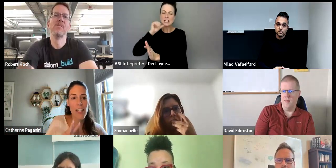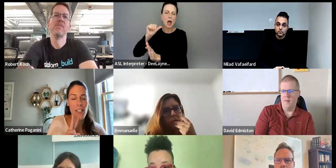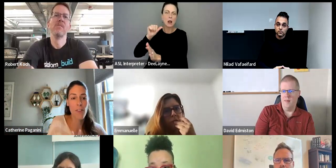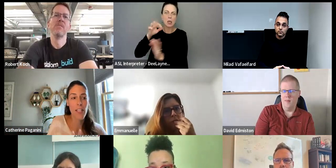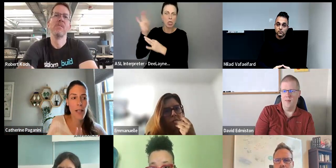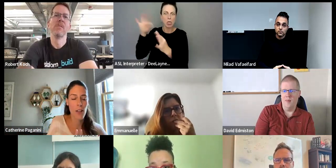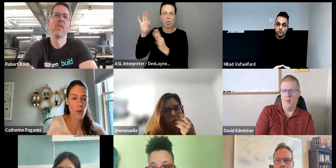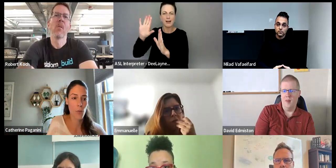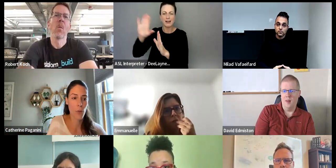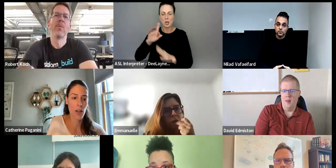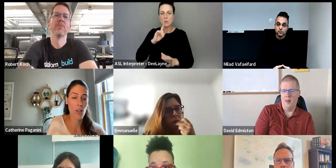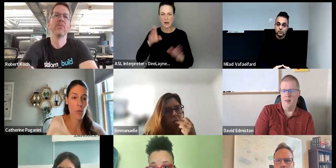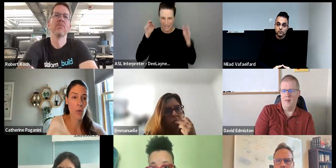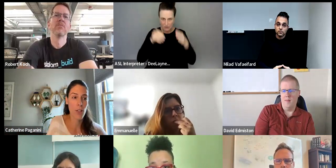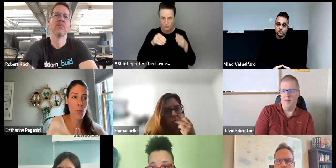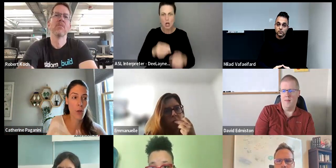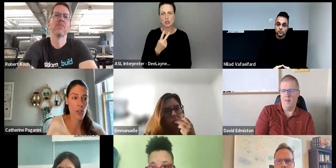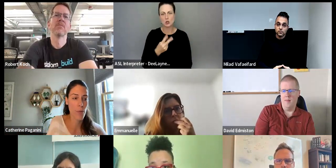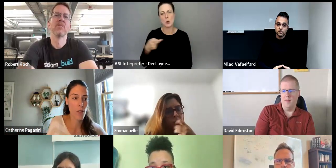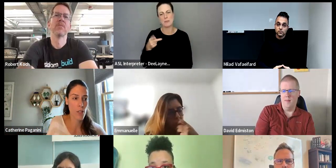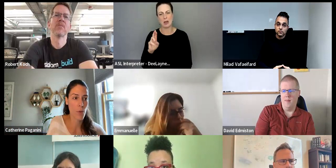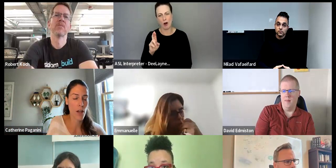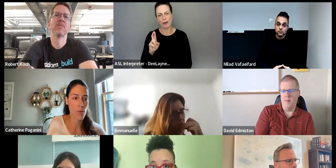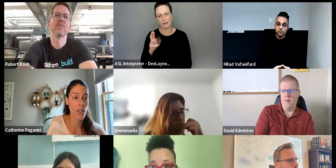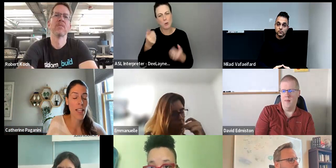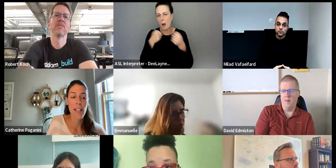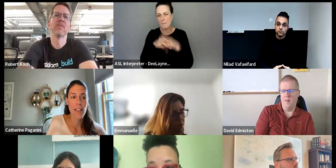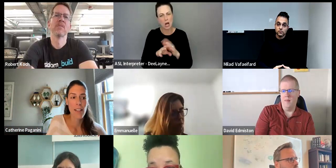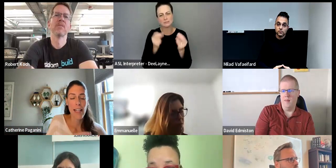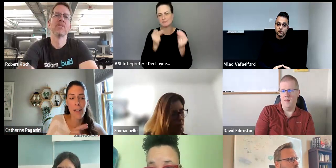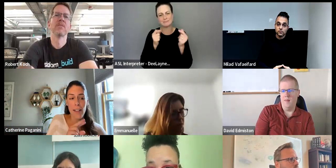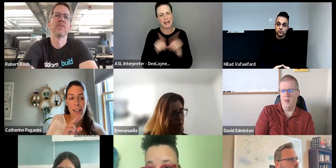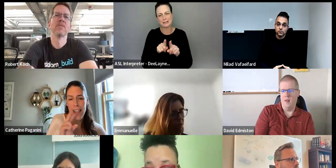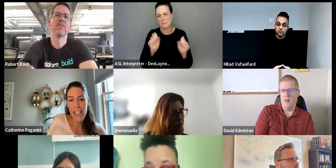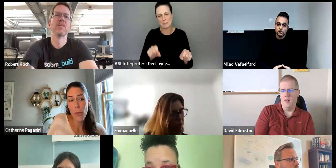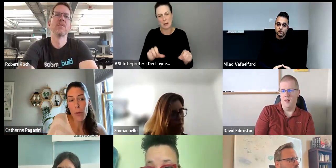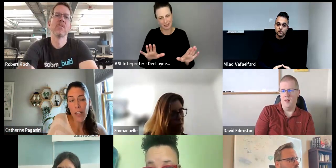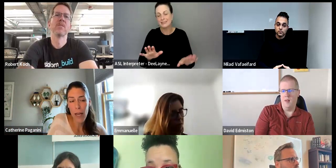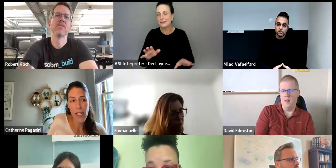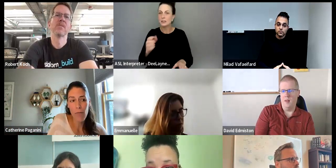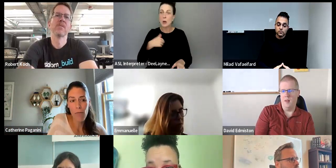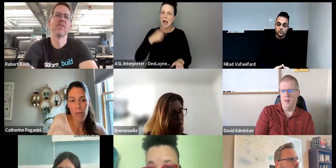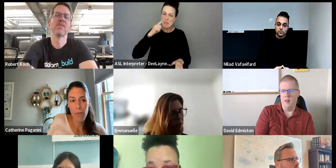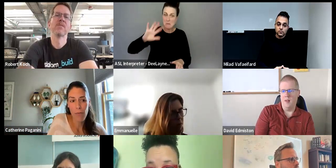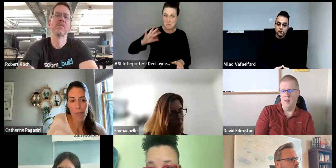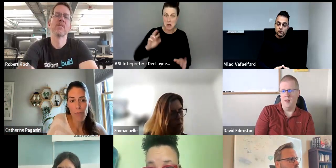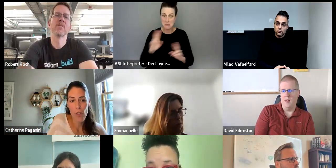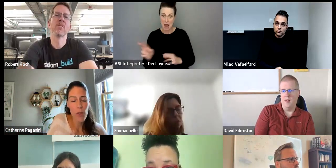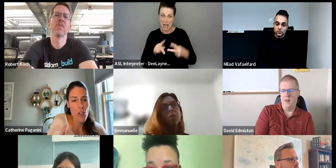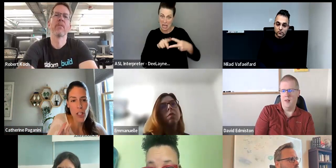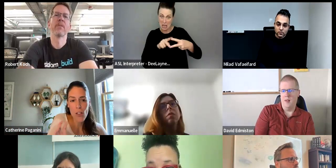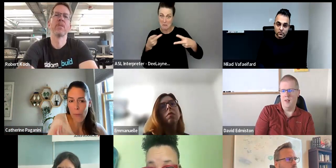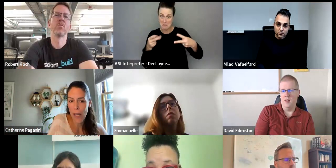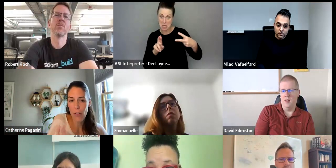we really need is feedback on the two PRs, because we want to merge them as soon as possible. That I think they're pretty ready.